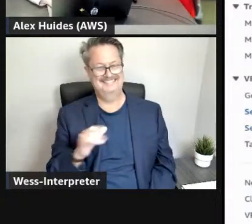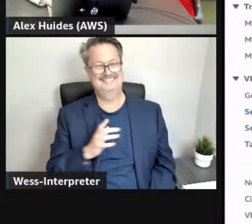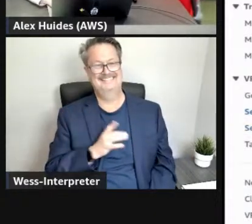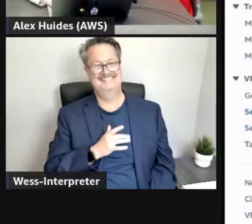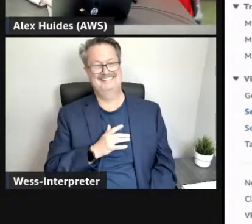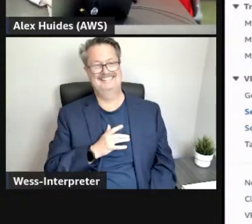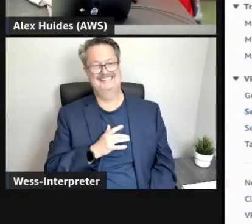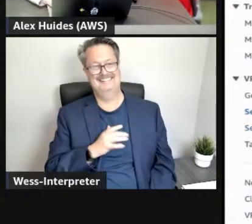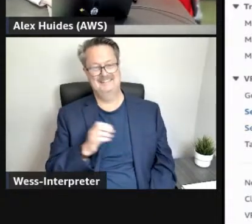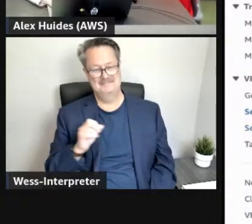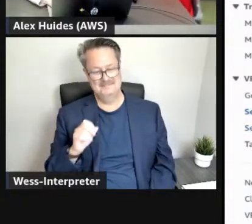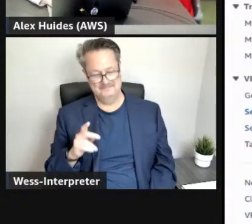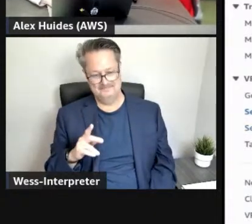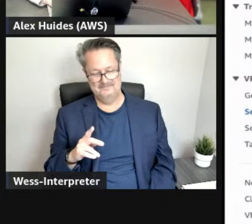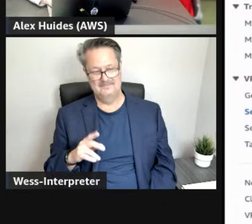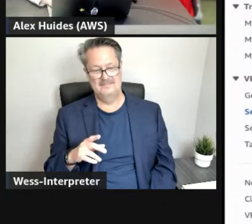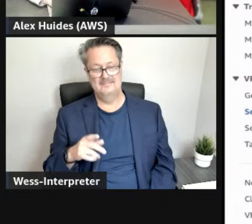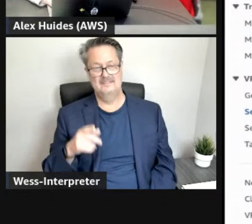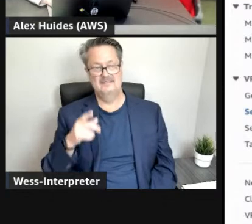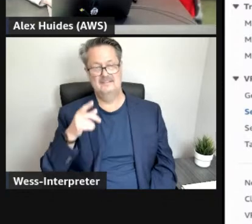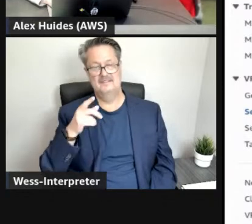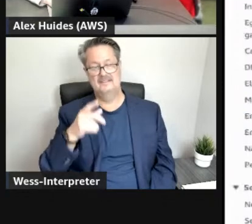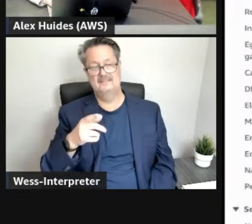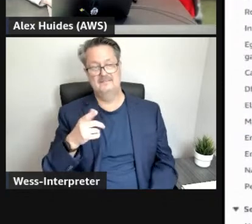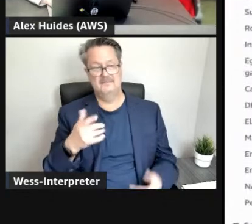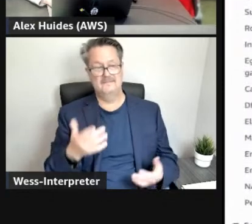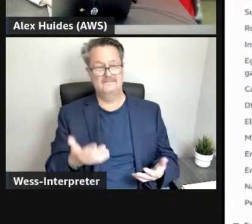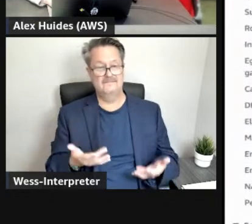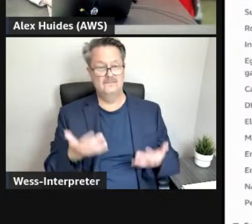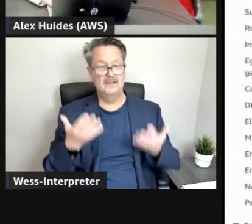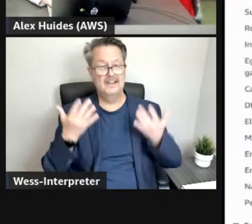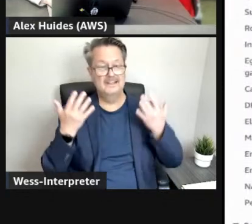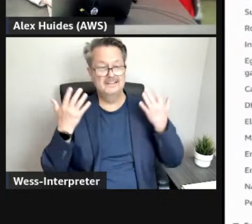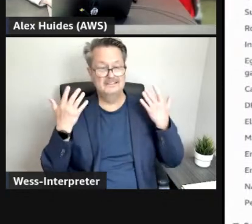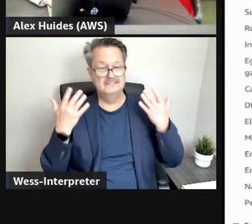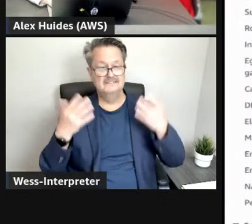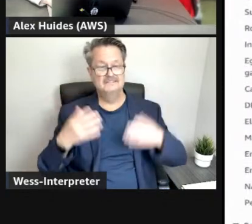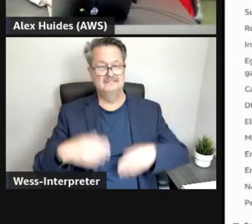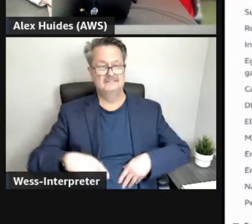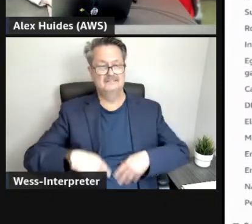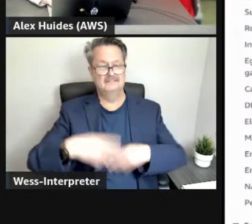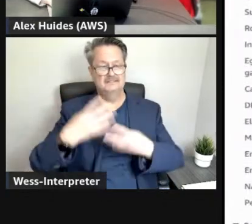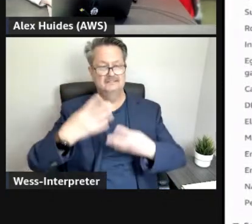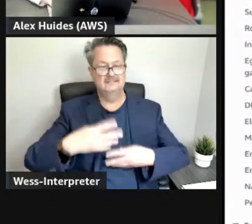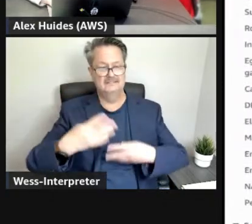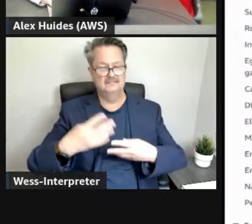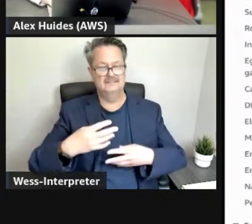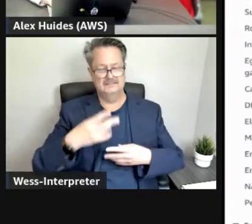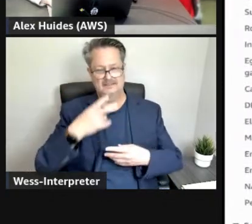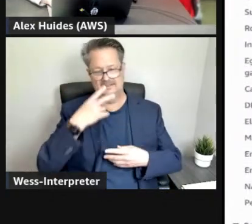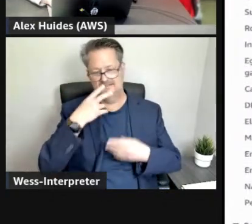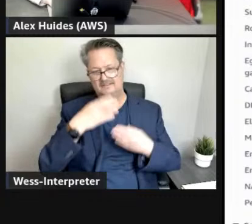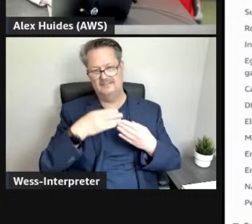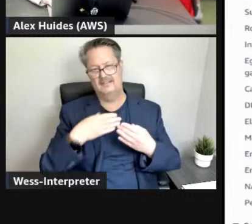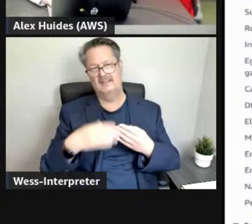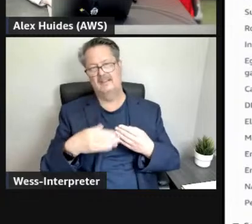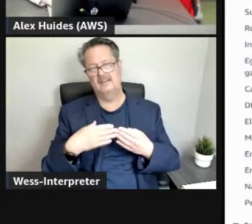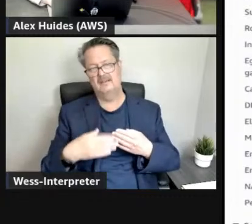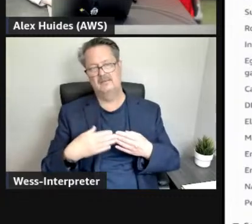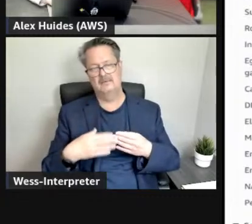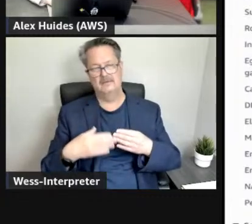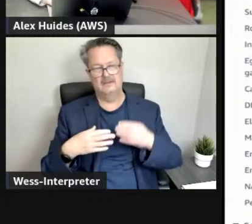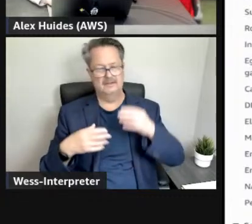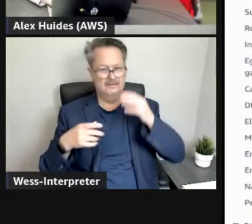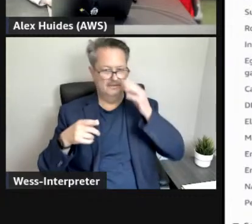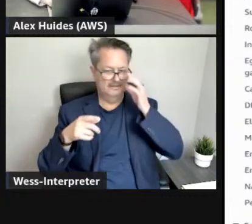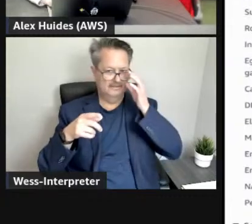Okay. And if we refresh, we should be able to see the Lattice gateway on. This is